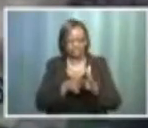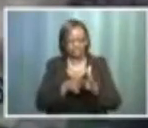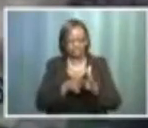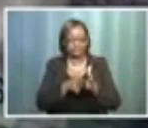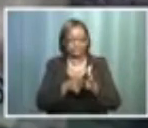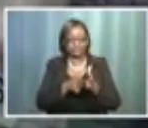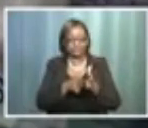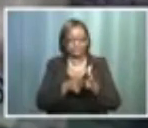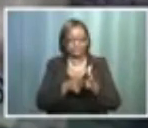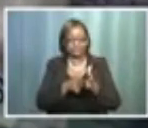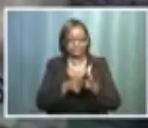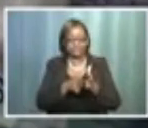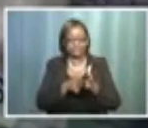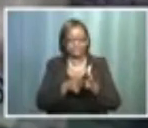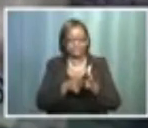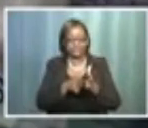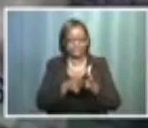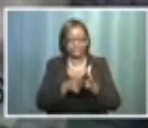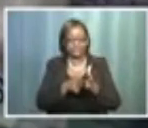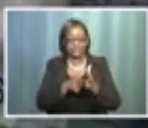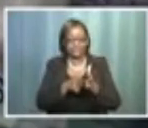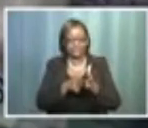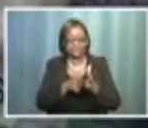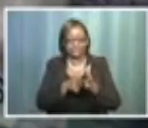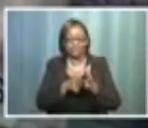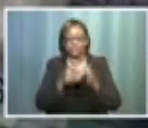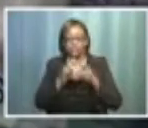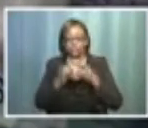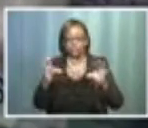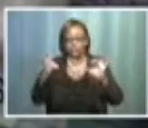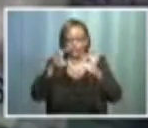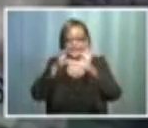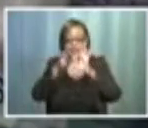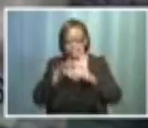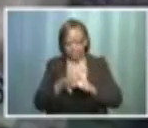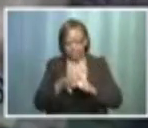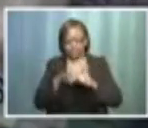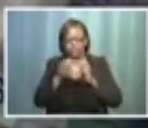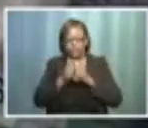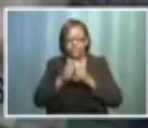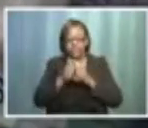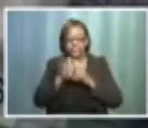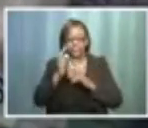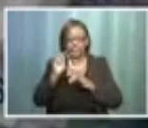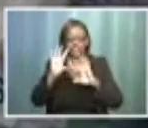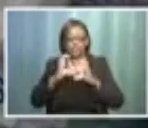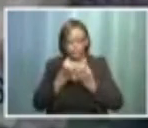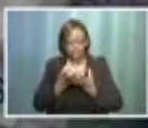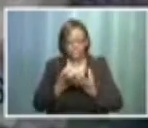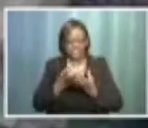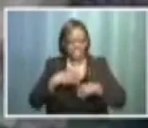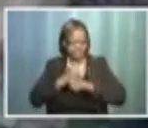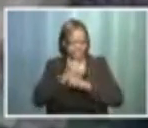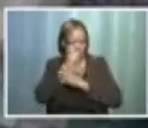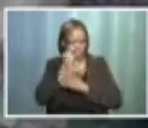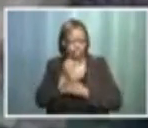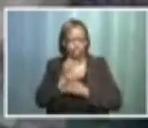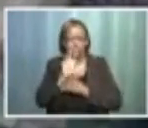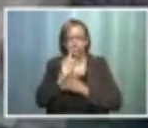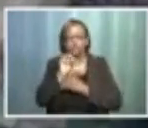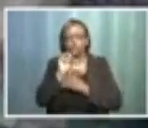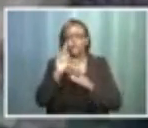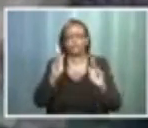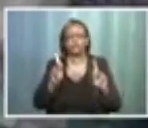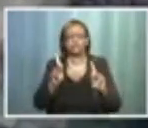I would say willingness to partner with the community and make sure that no one goes hungry